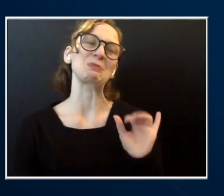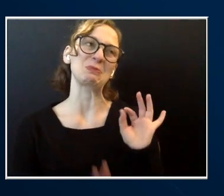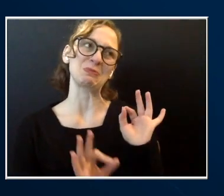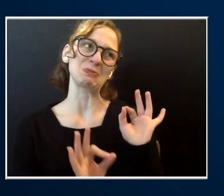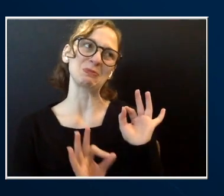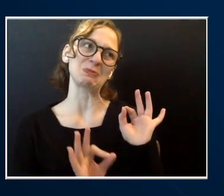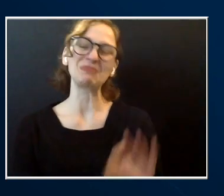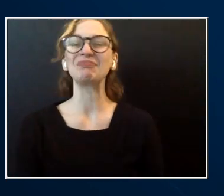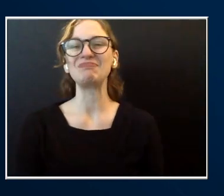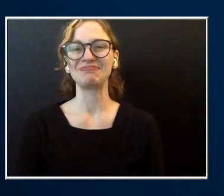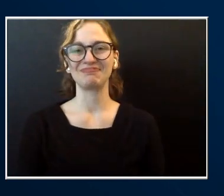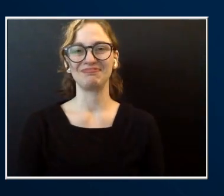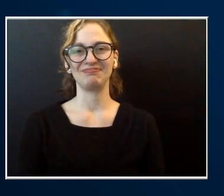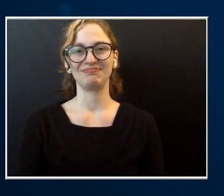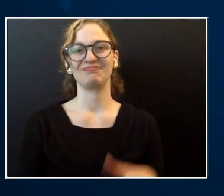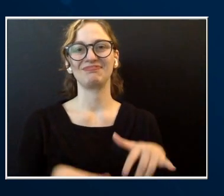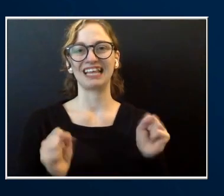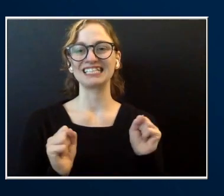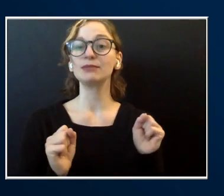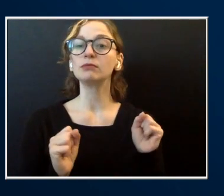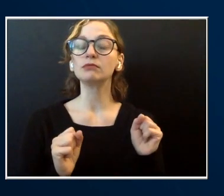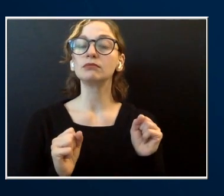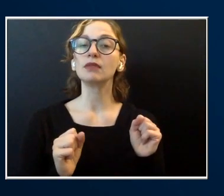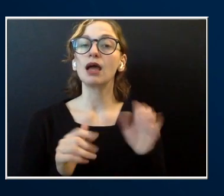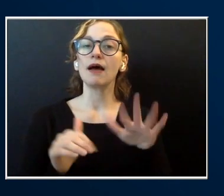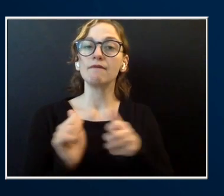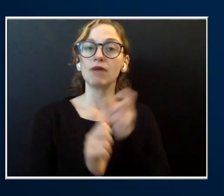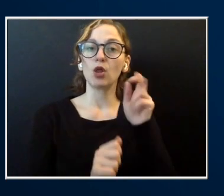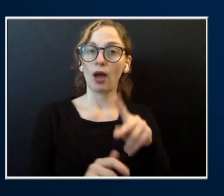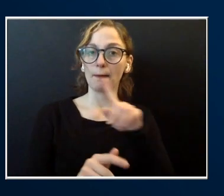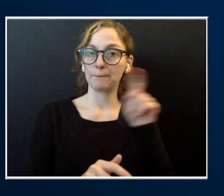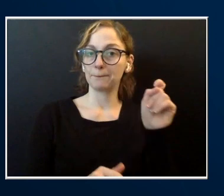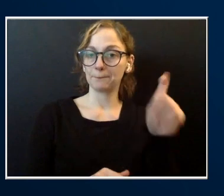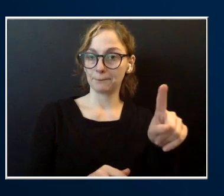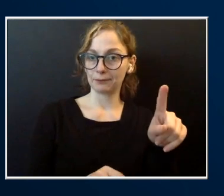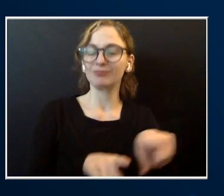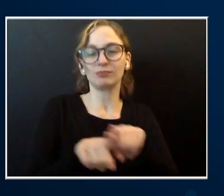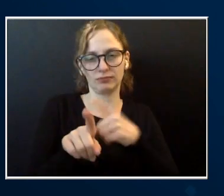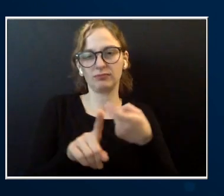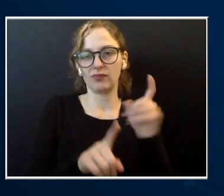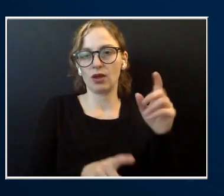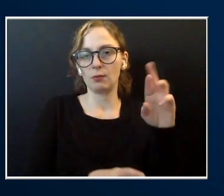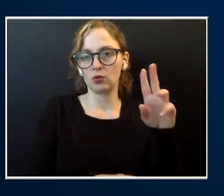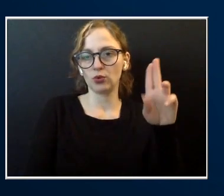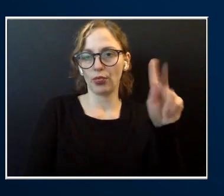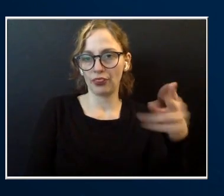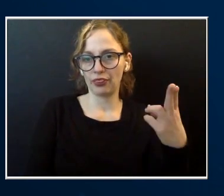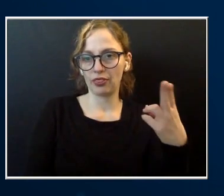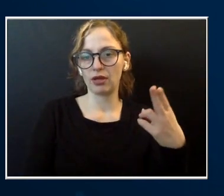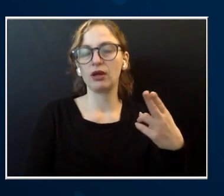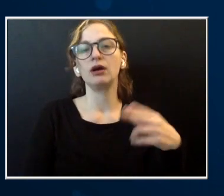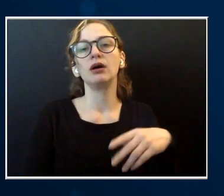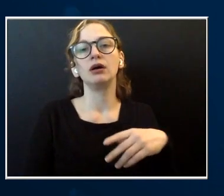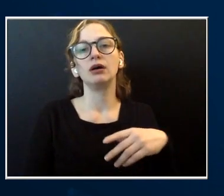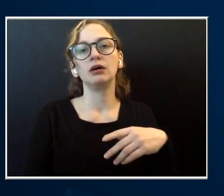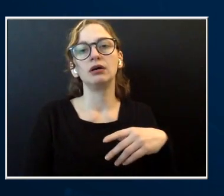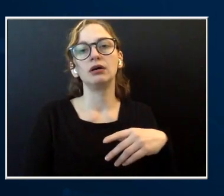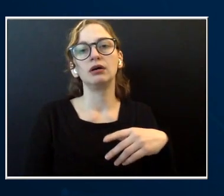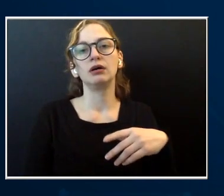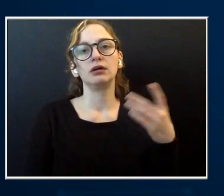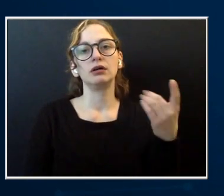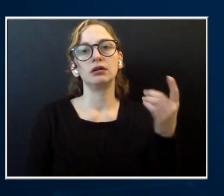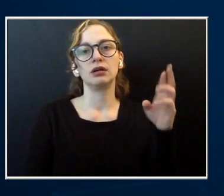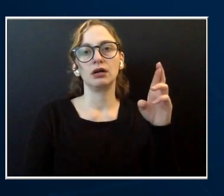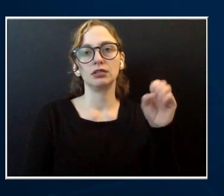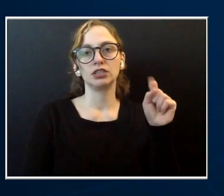absolutely. We have a follow-up question. This is also from Ruth. So Ruth wants Dr. Stites to wear a Star Trek vest. She's